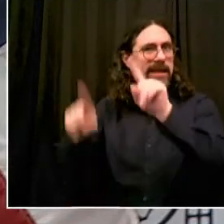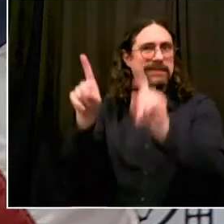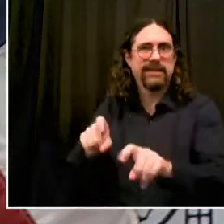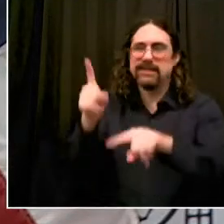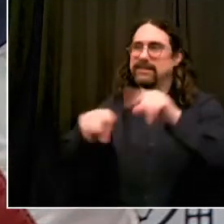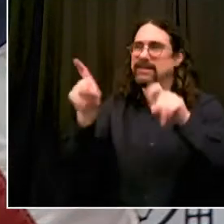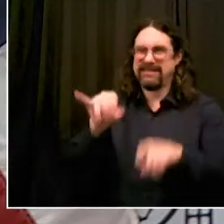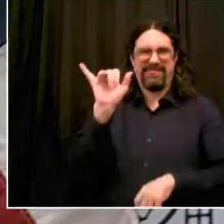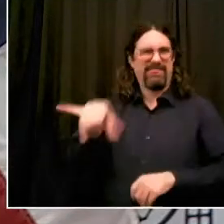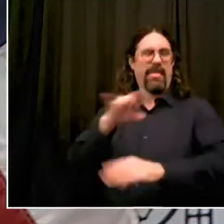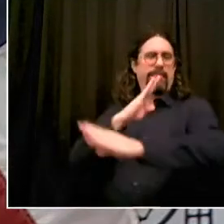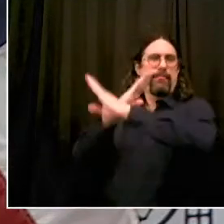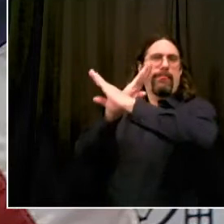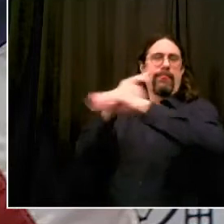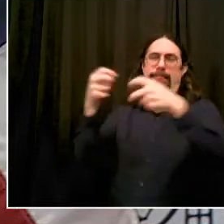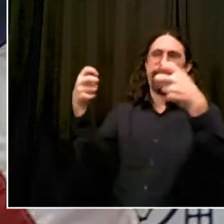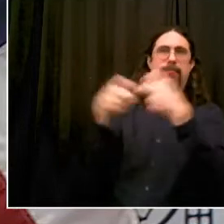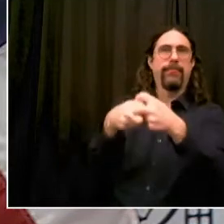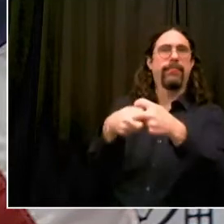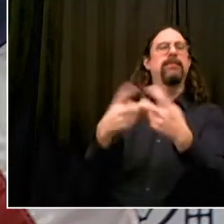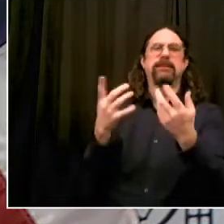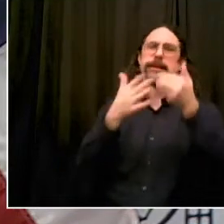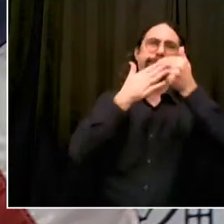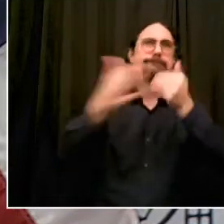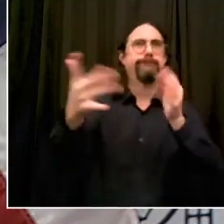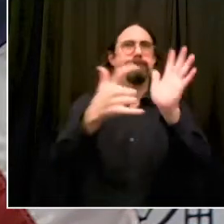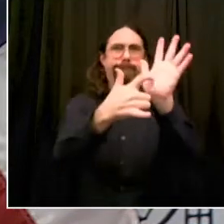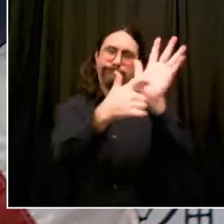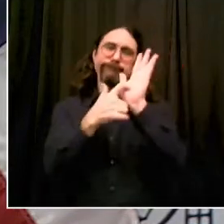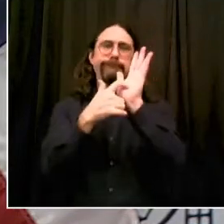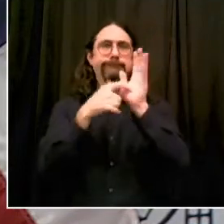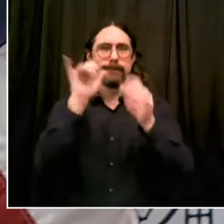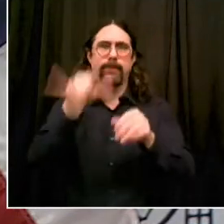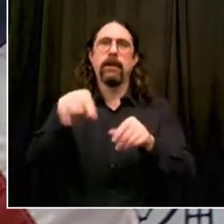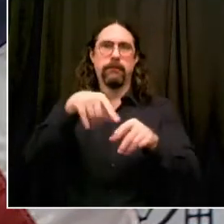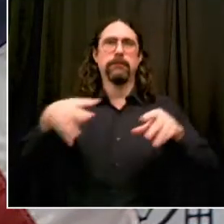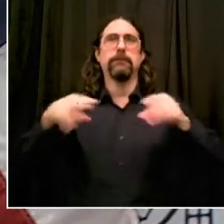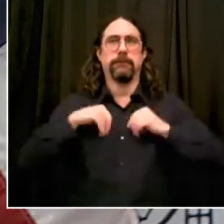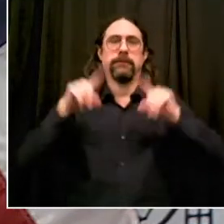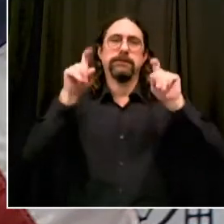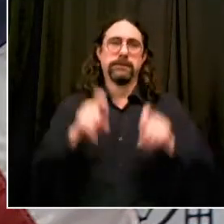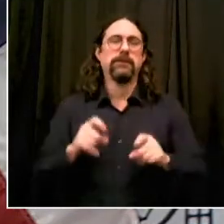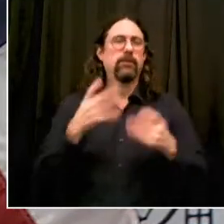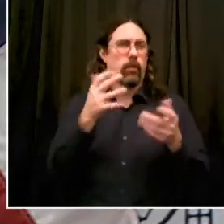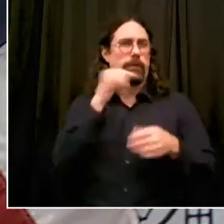and do it in a sustainable manner. So this is a whole new approach now. Go ahead, Rima.